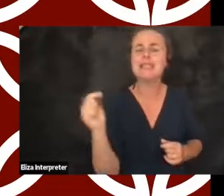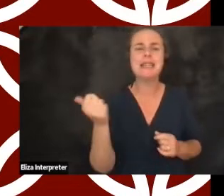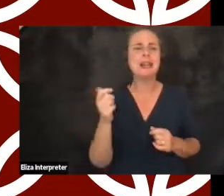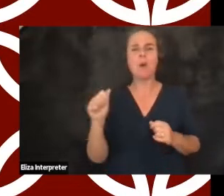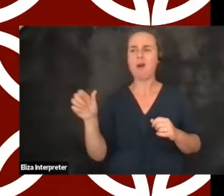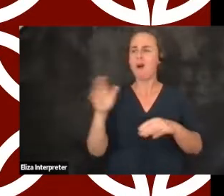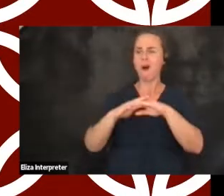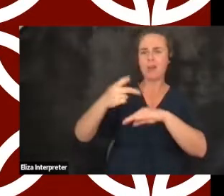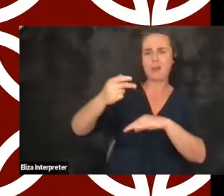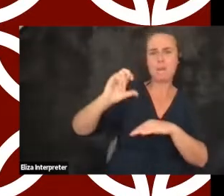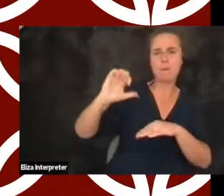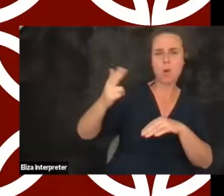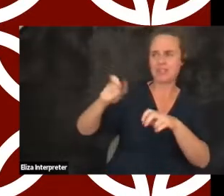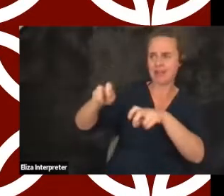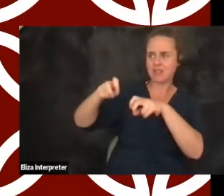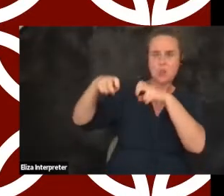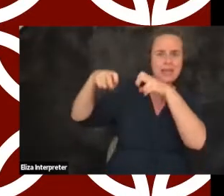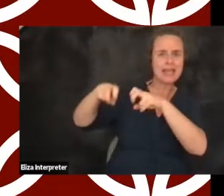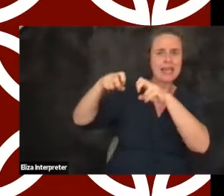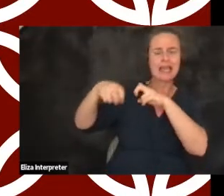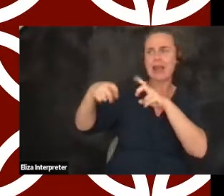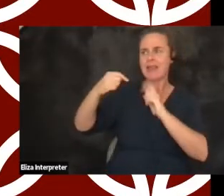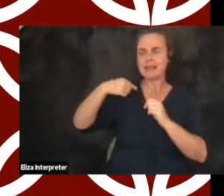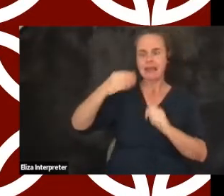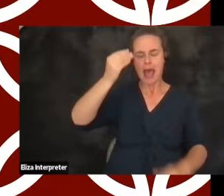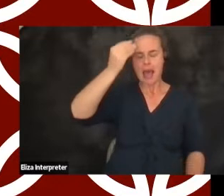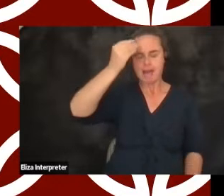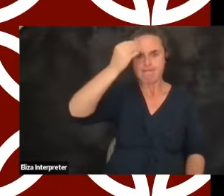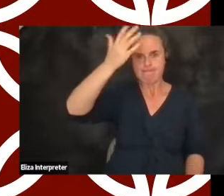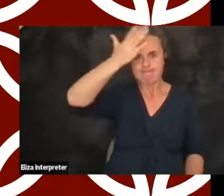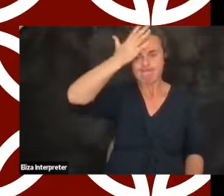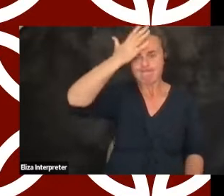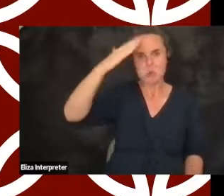things that just were quite indelible memories for me.